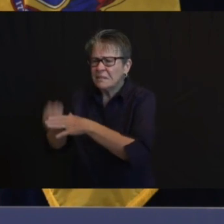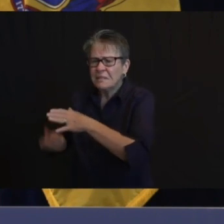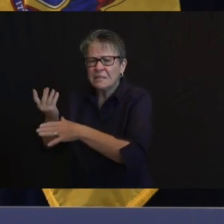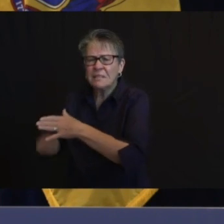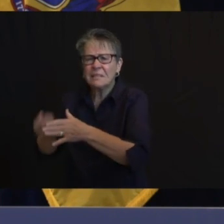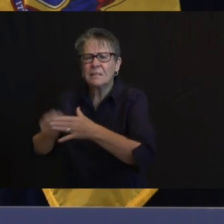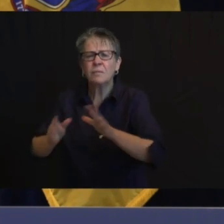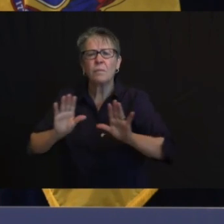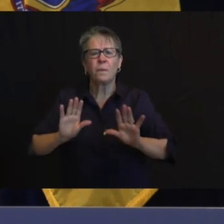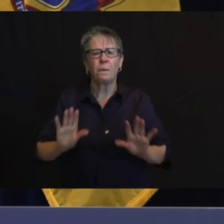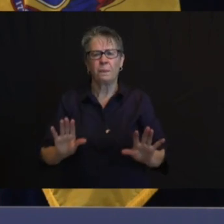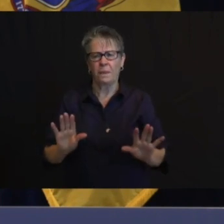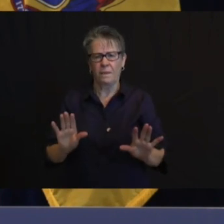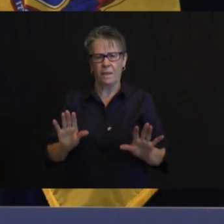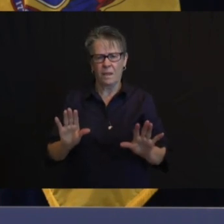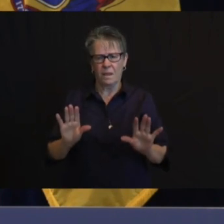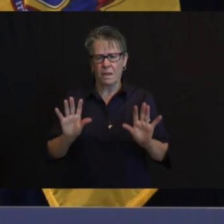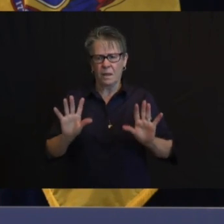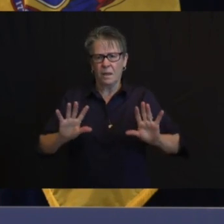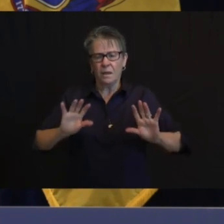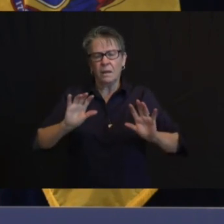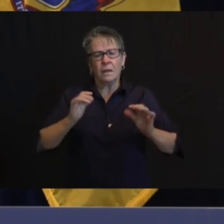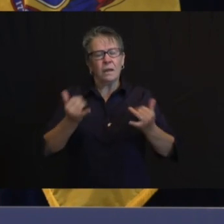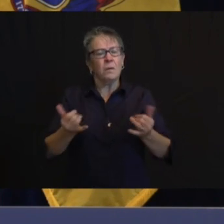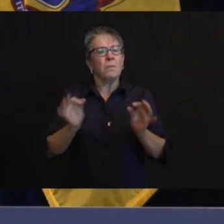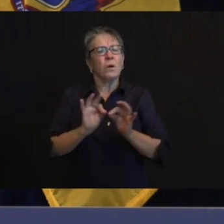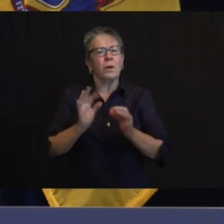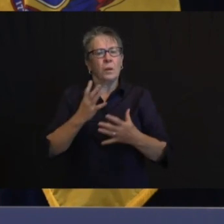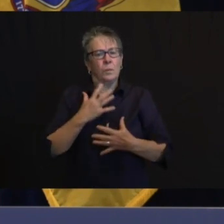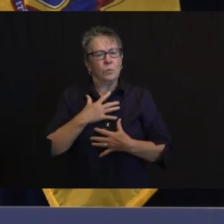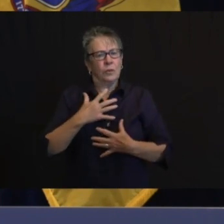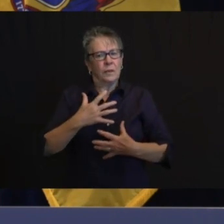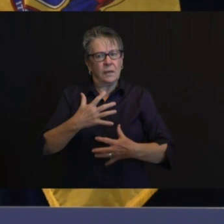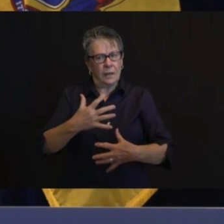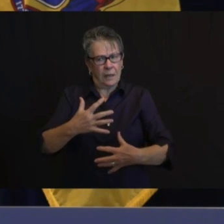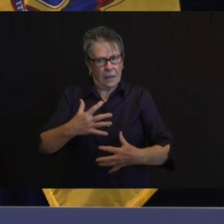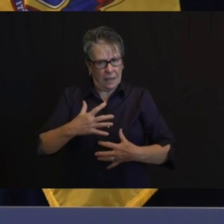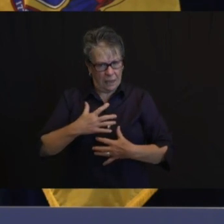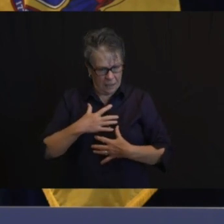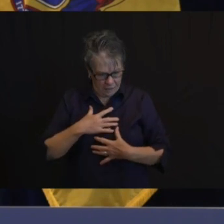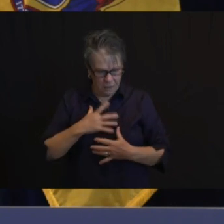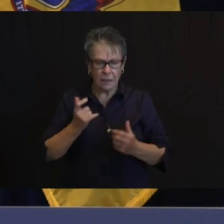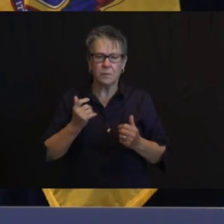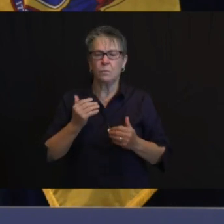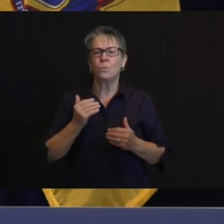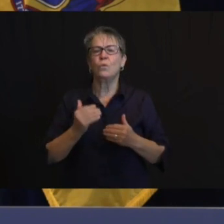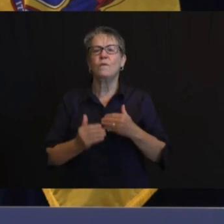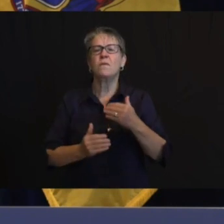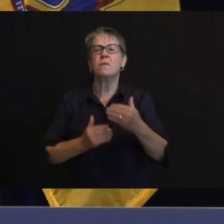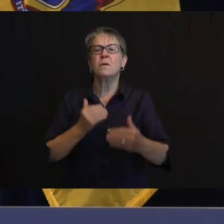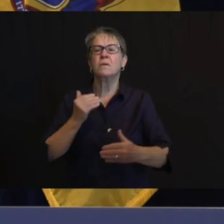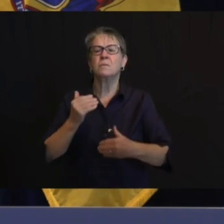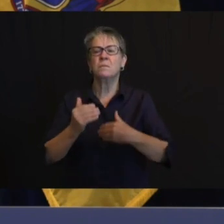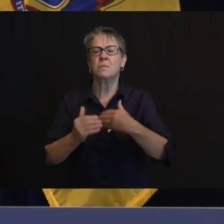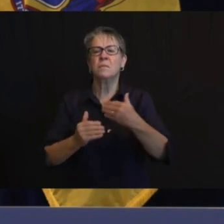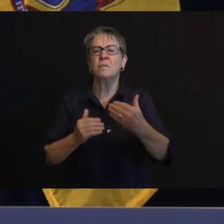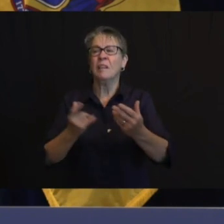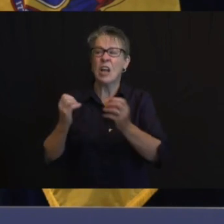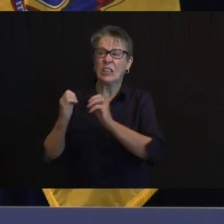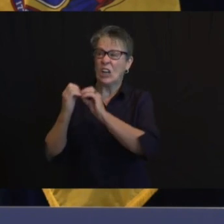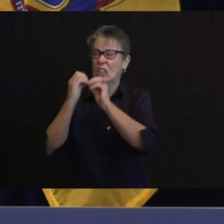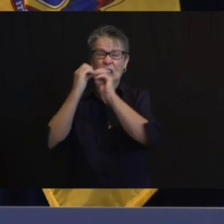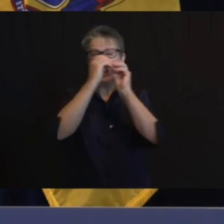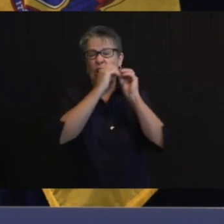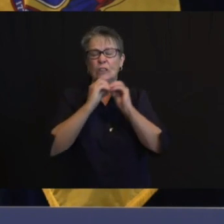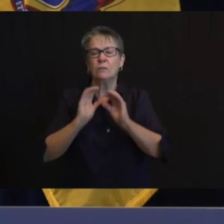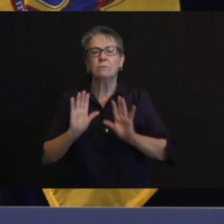not allow that to turn into dividing us even further. Let's try to find common ground. I've been incredibly